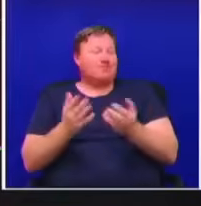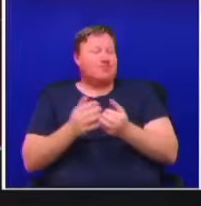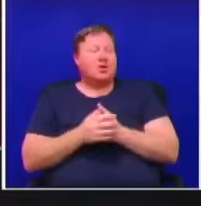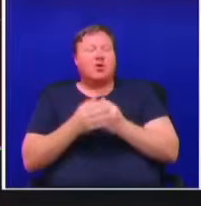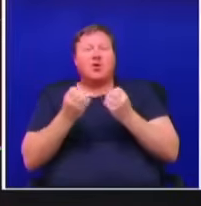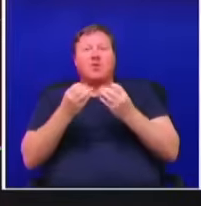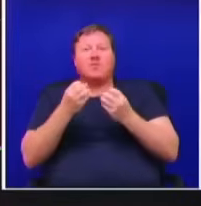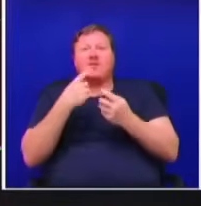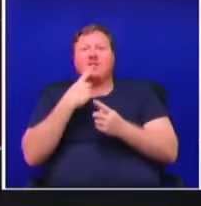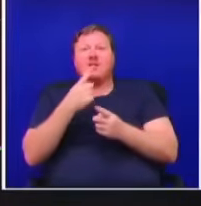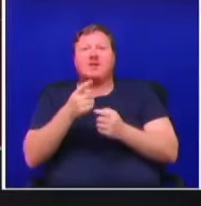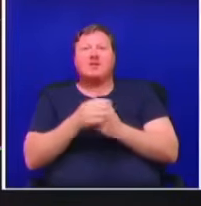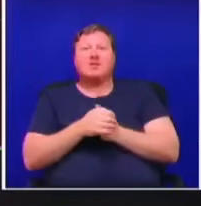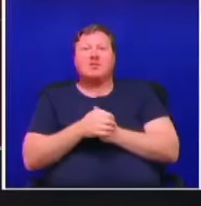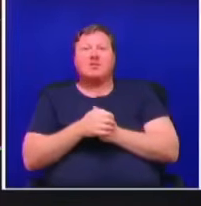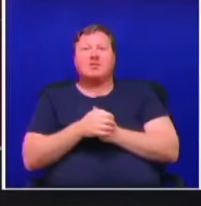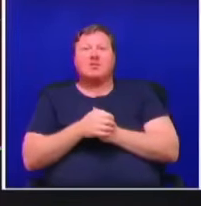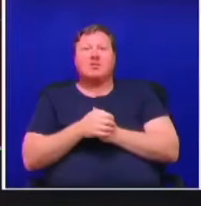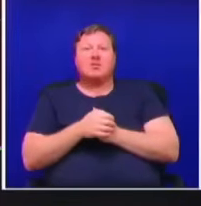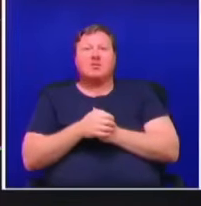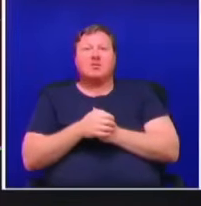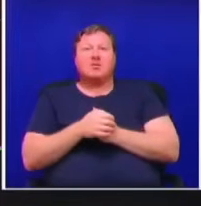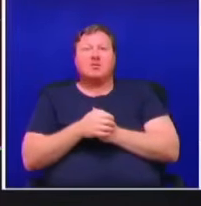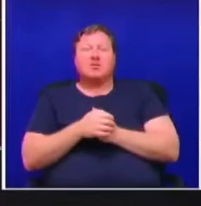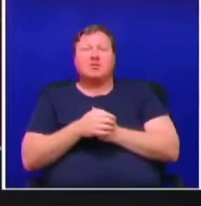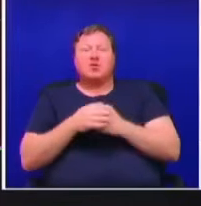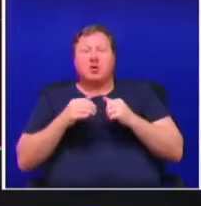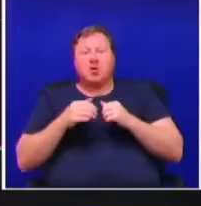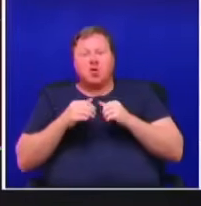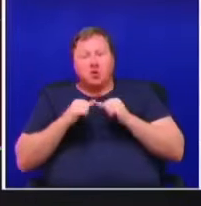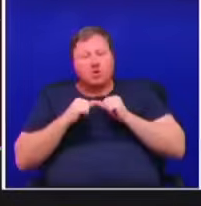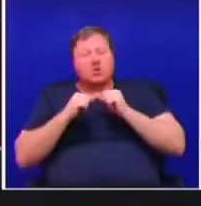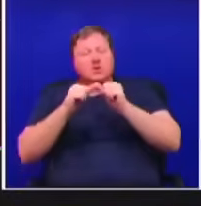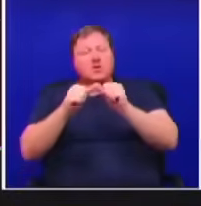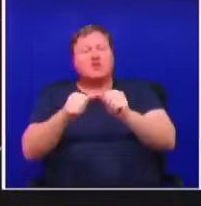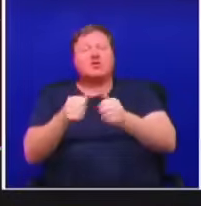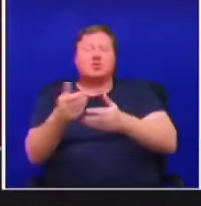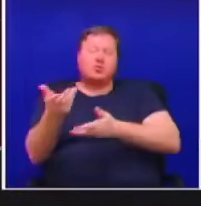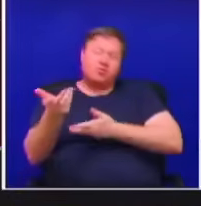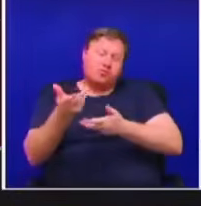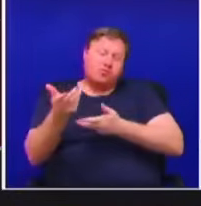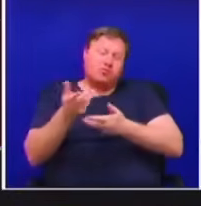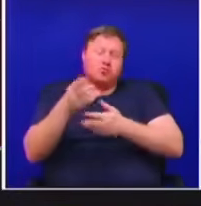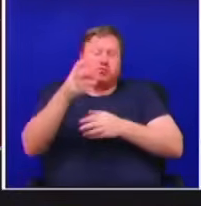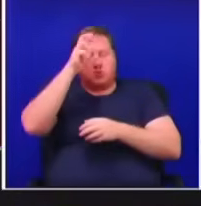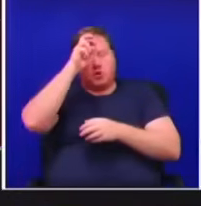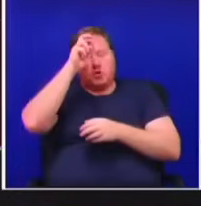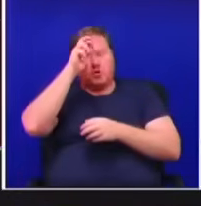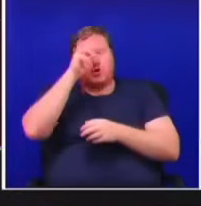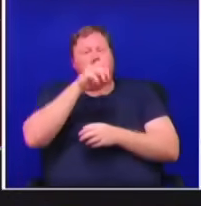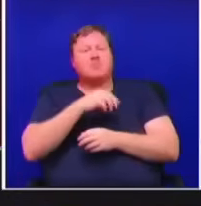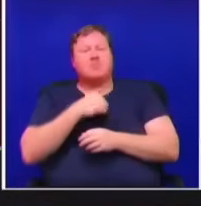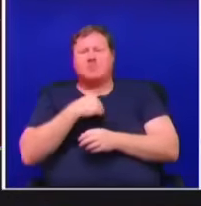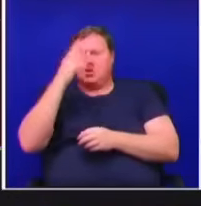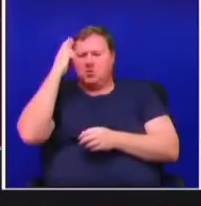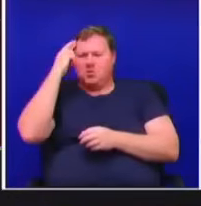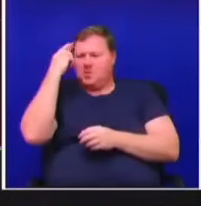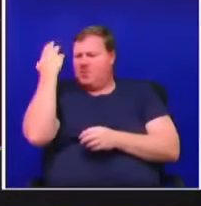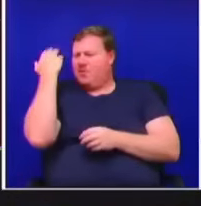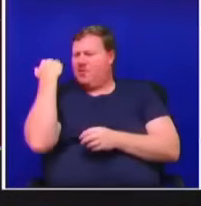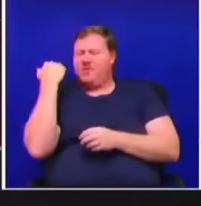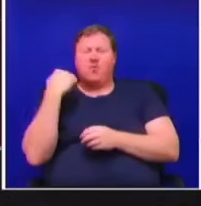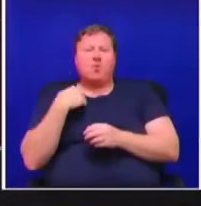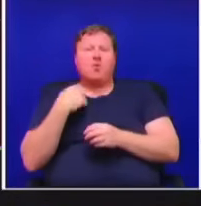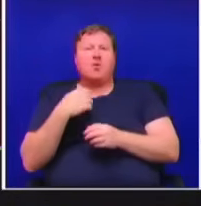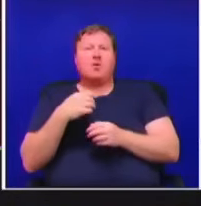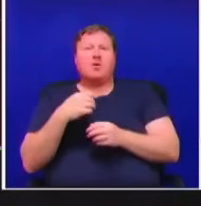said, do continue engaging with Russia. I remember very well when I went to the White House and met